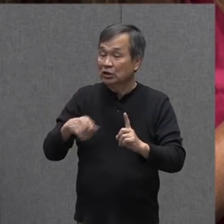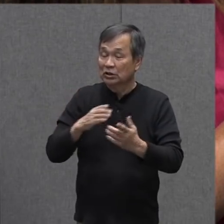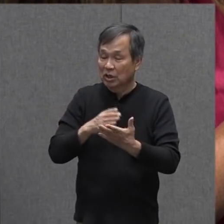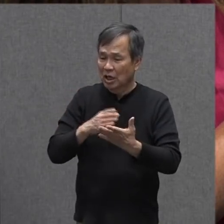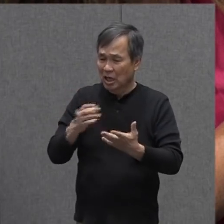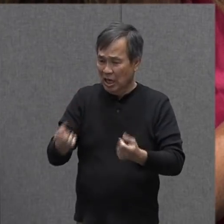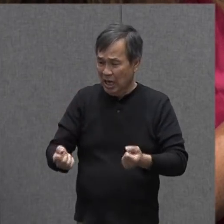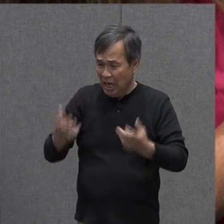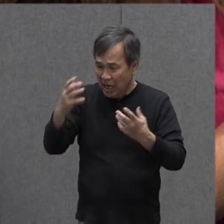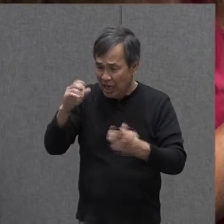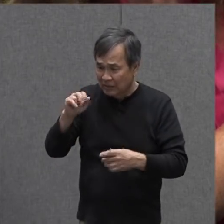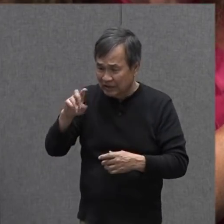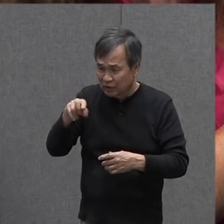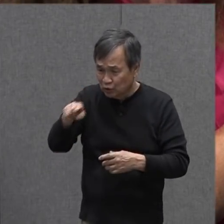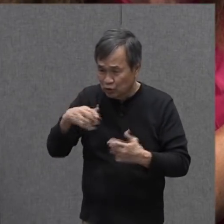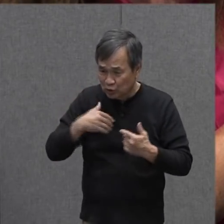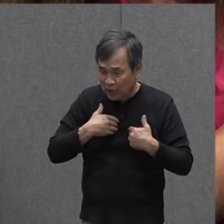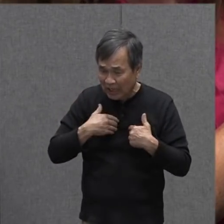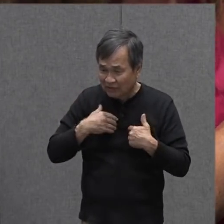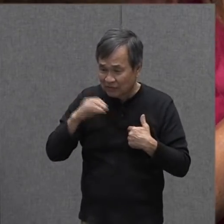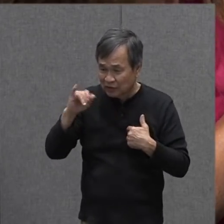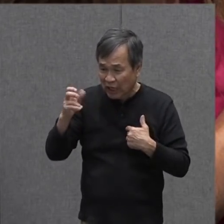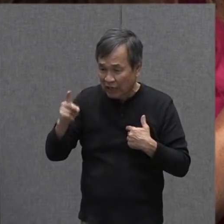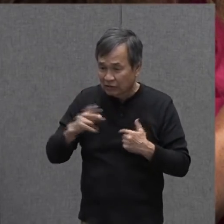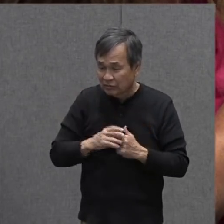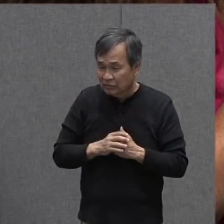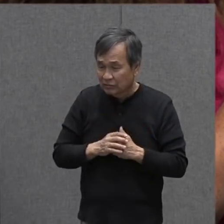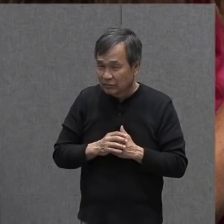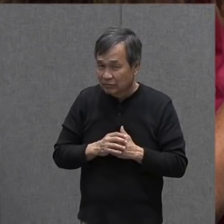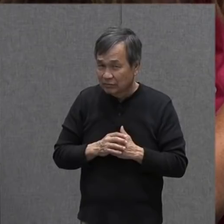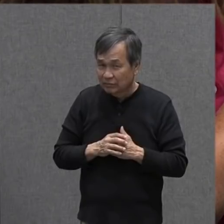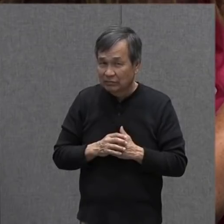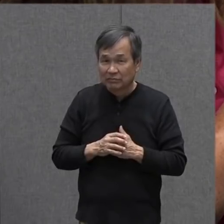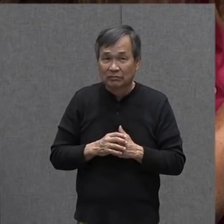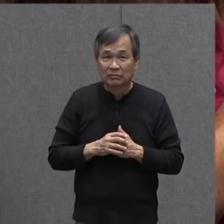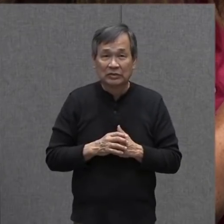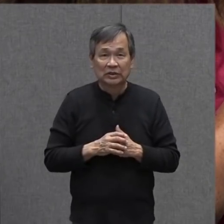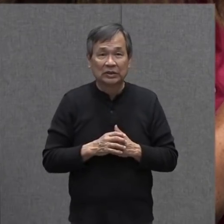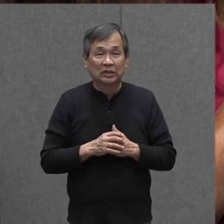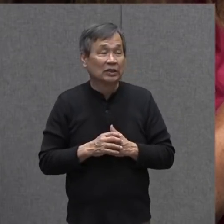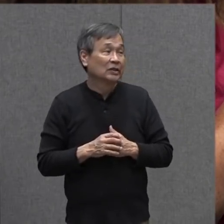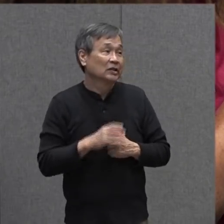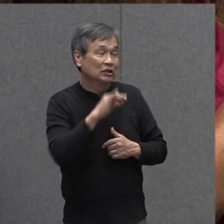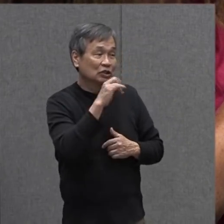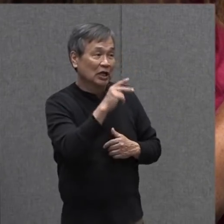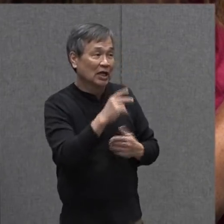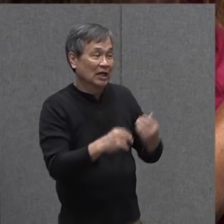I have 100, and then I have double 7, which is 14. So 4,